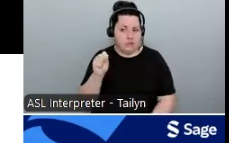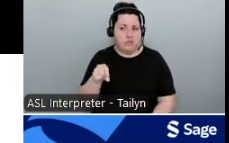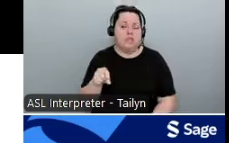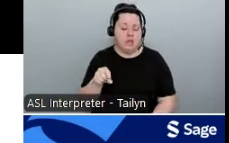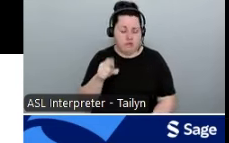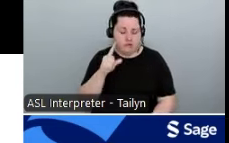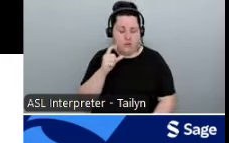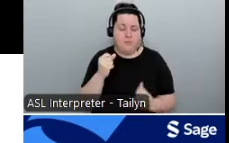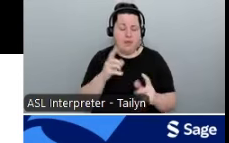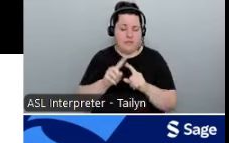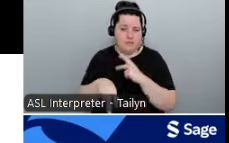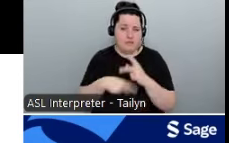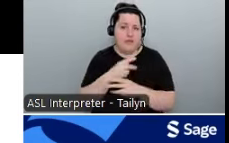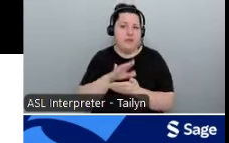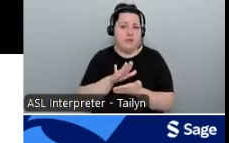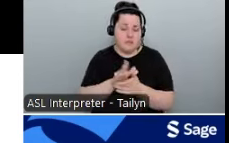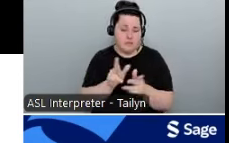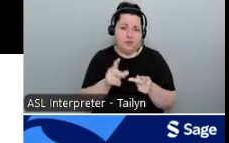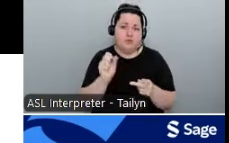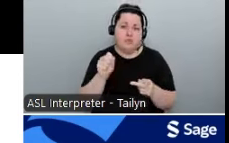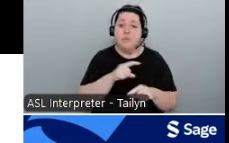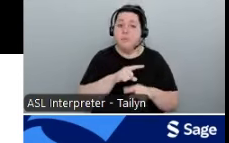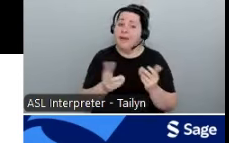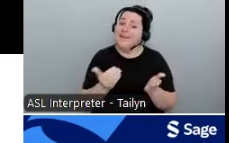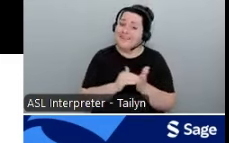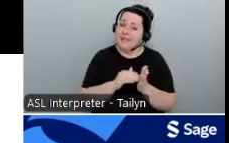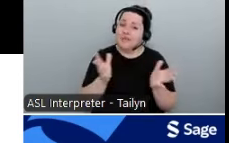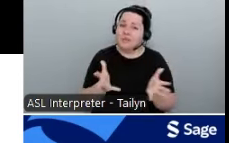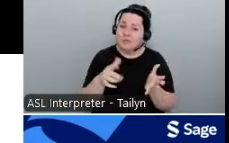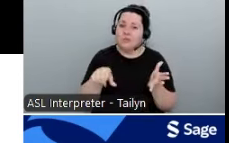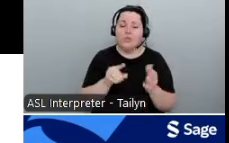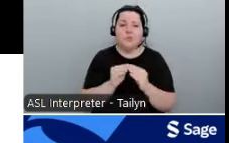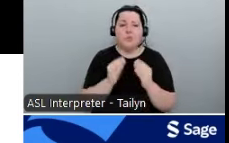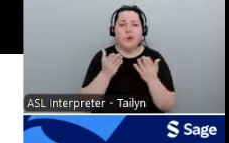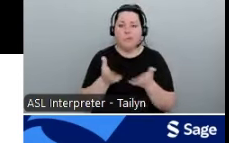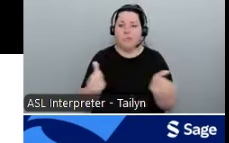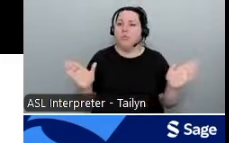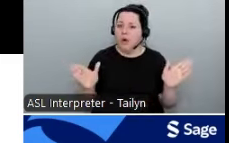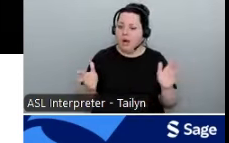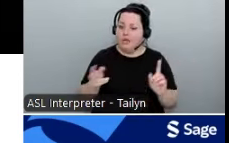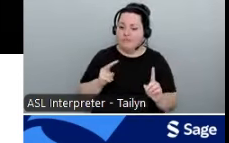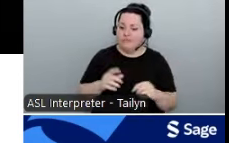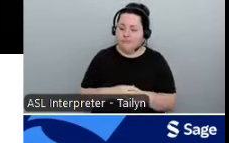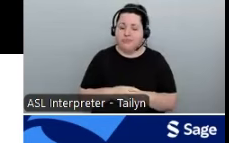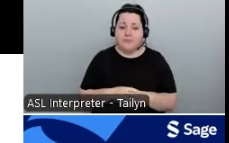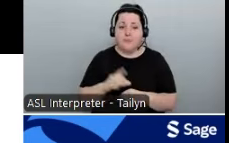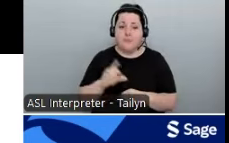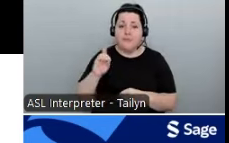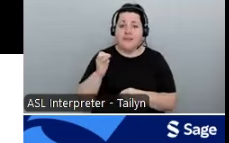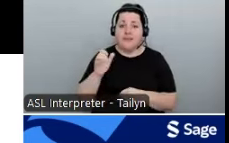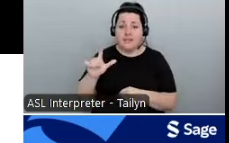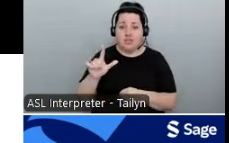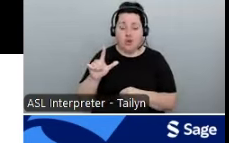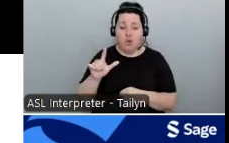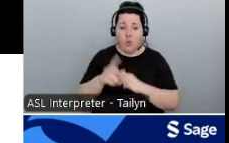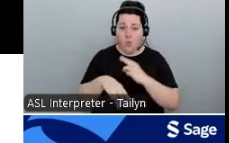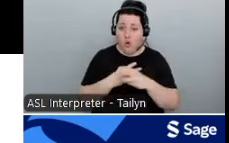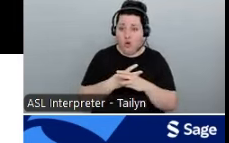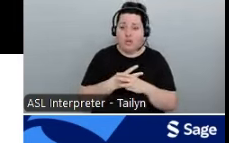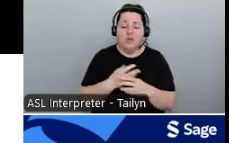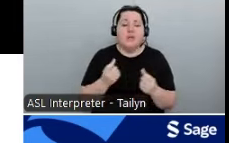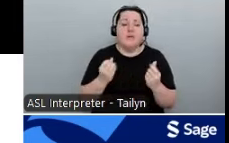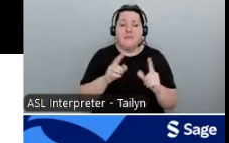academic positions. But again, we encourage you to take a larger view. In this digitally connected world, there are lots of